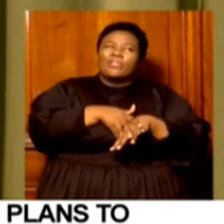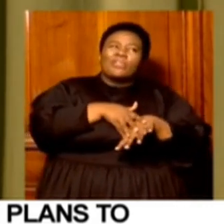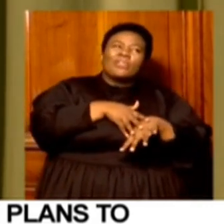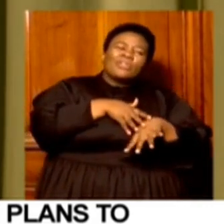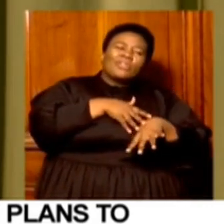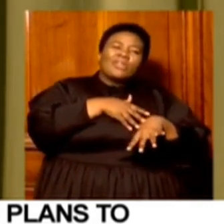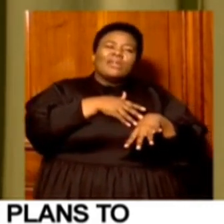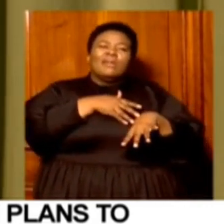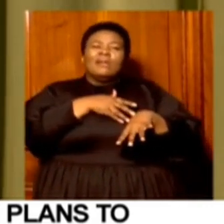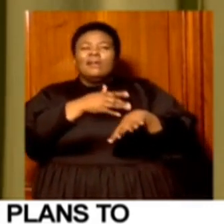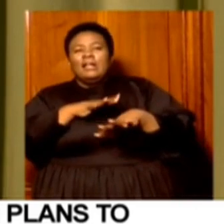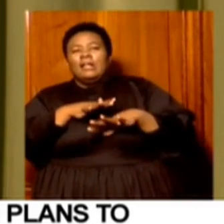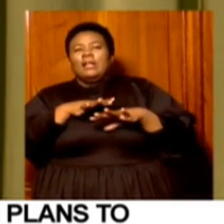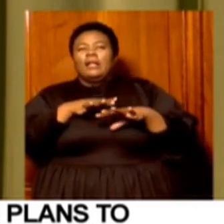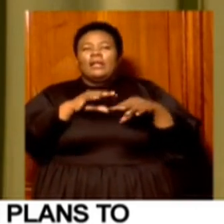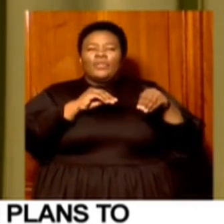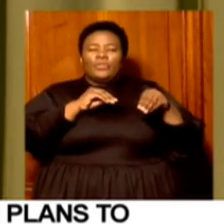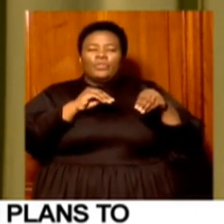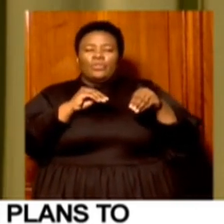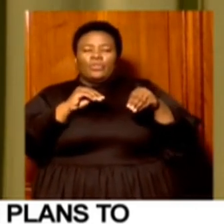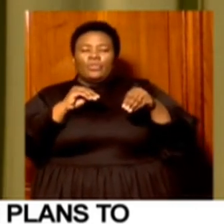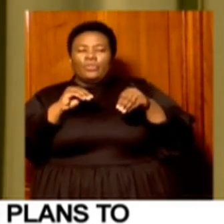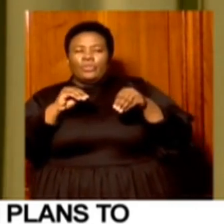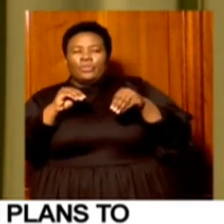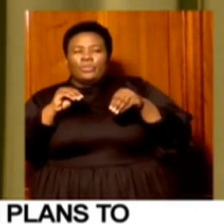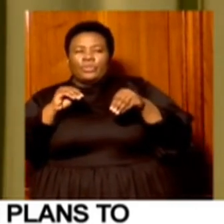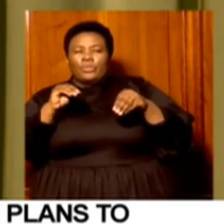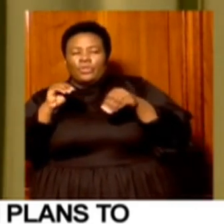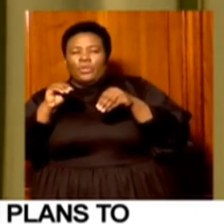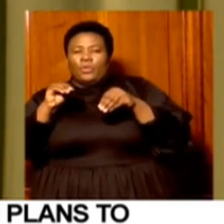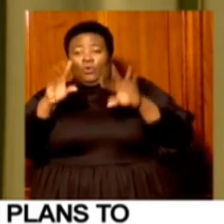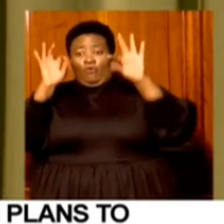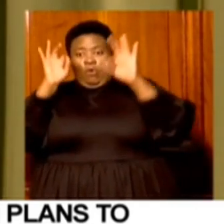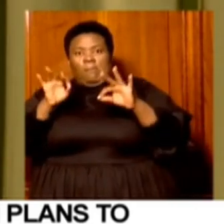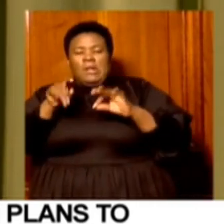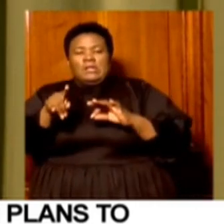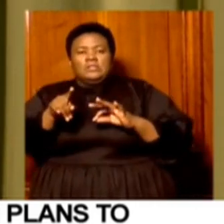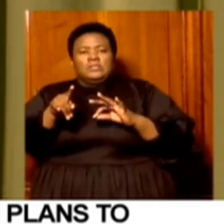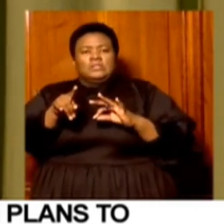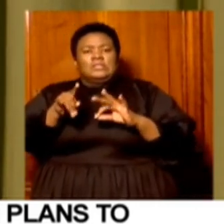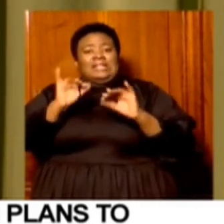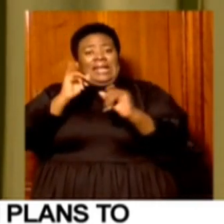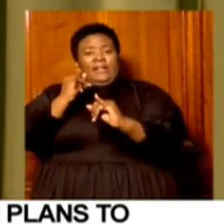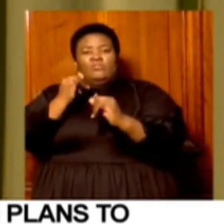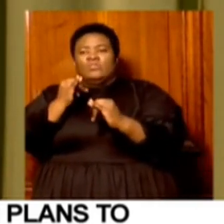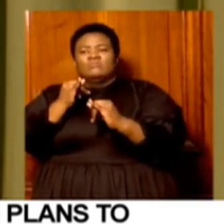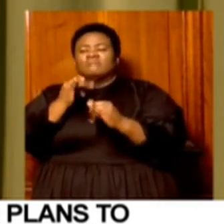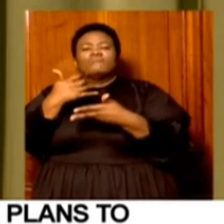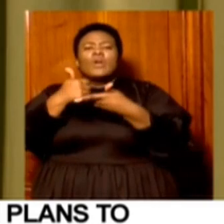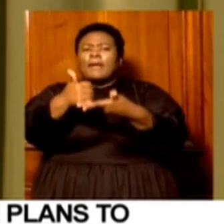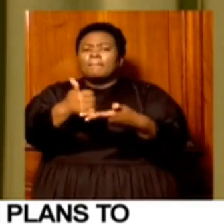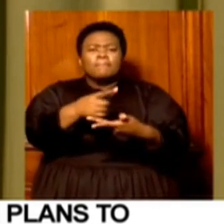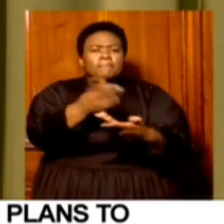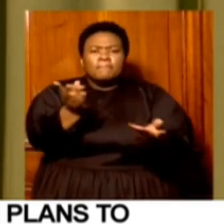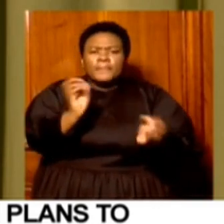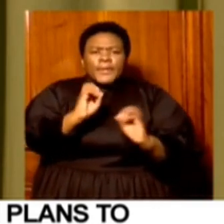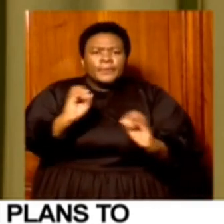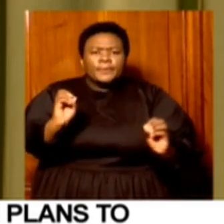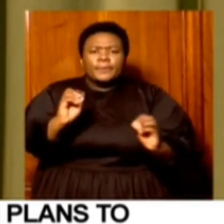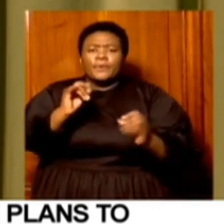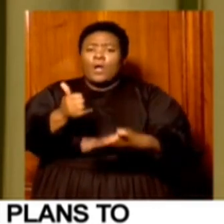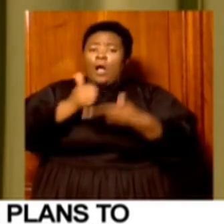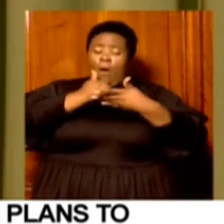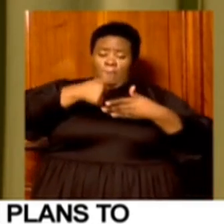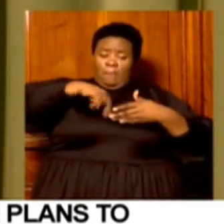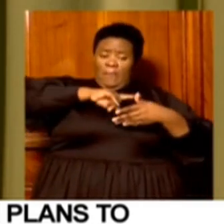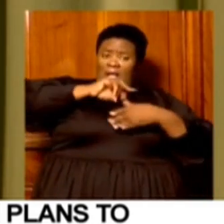help this country. It's not going to help this country. It's not going to help our nation. It's not going to help our vision of